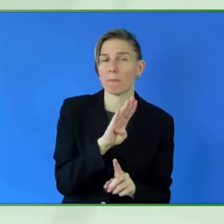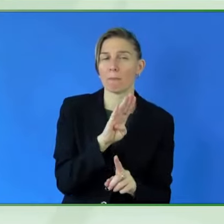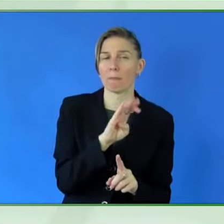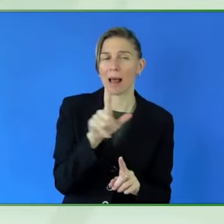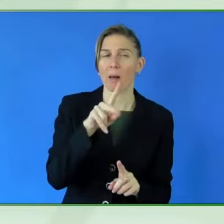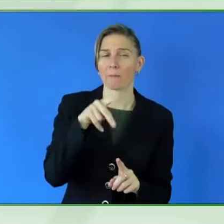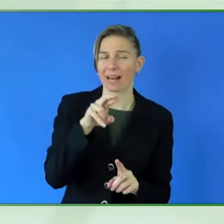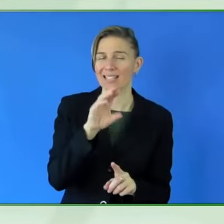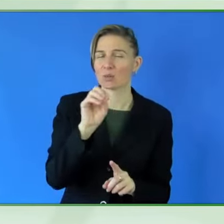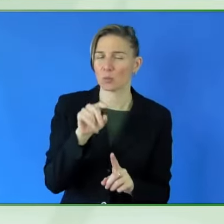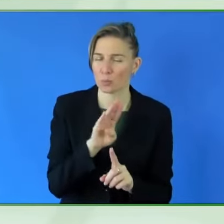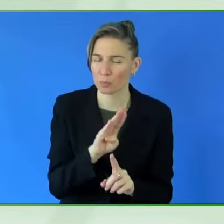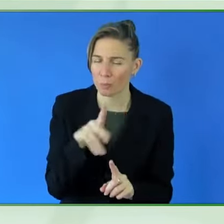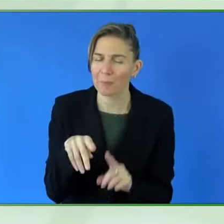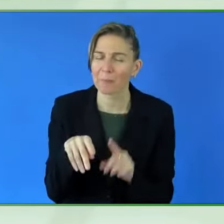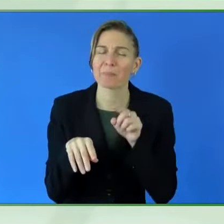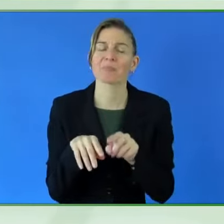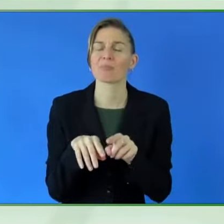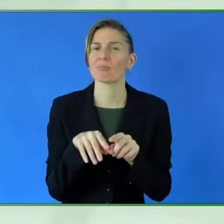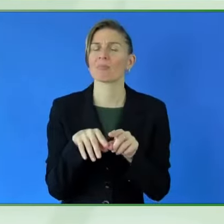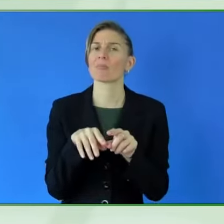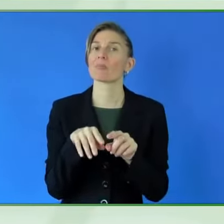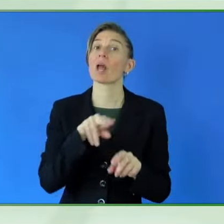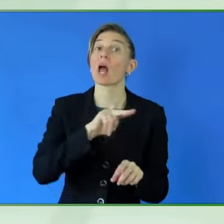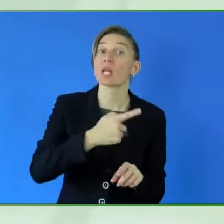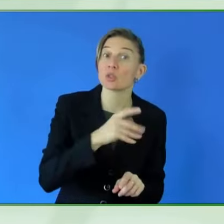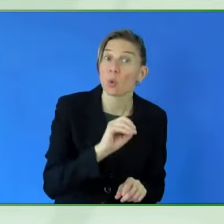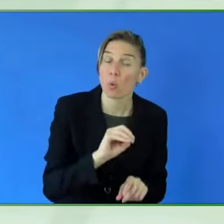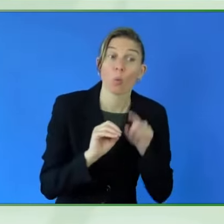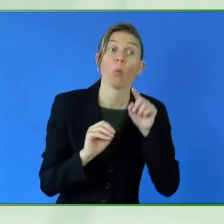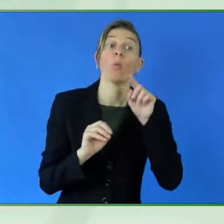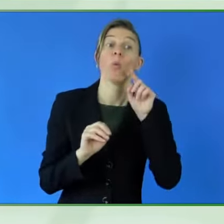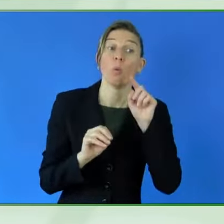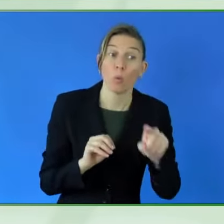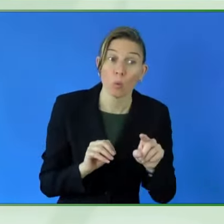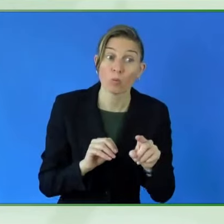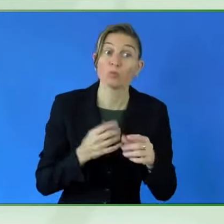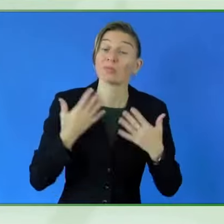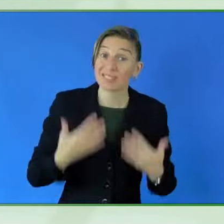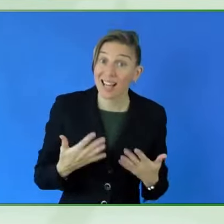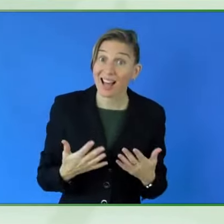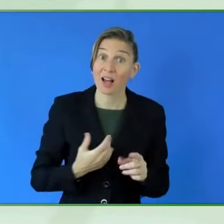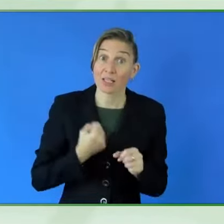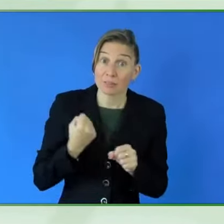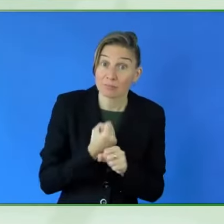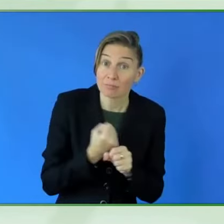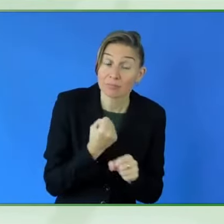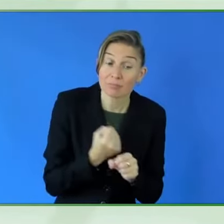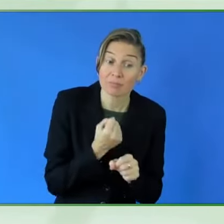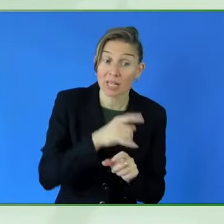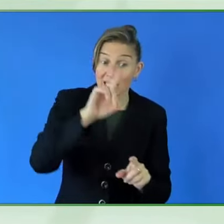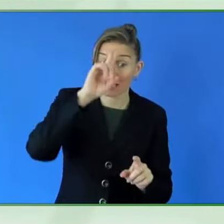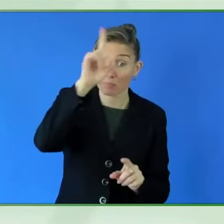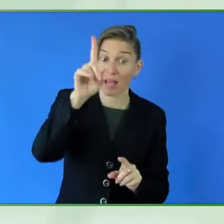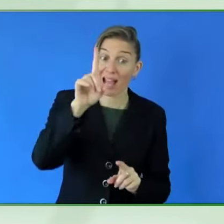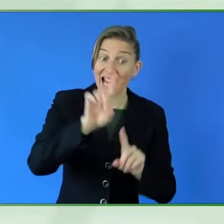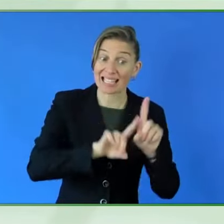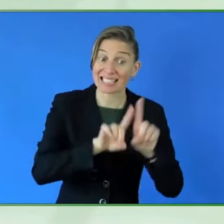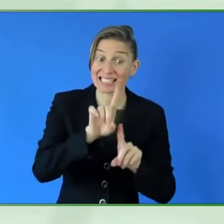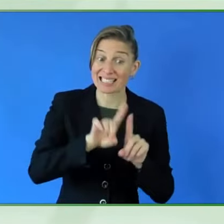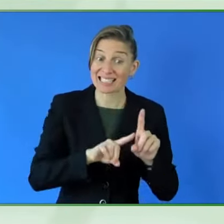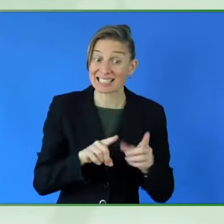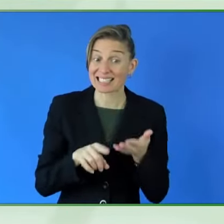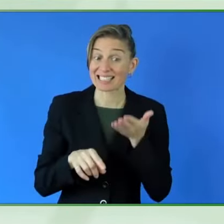is working on smart city building in Valparaiso.